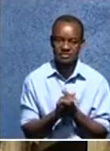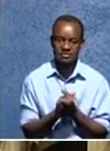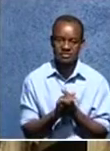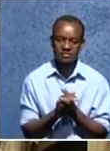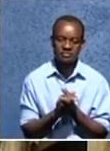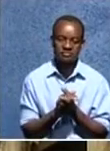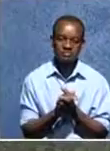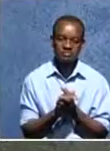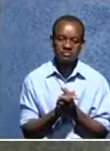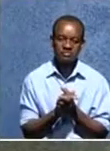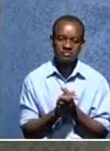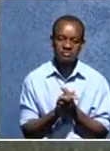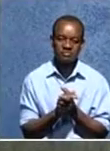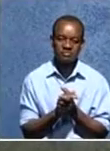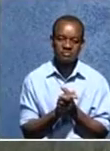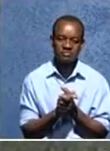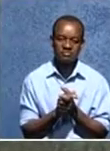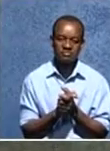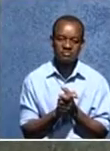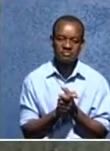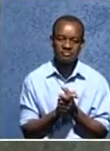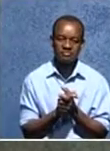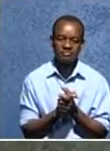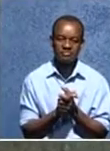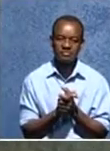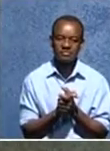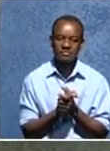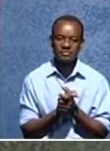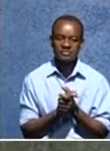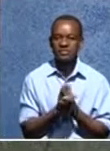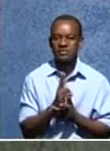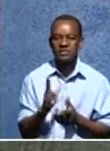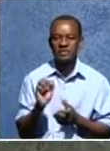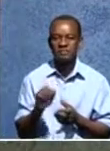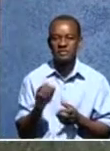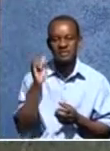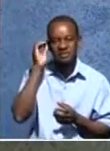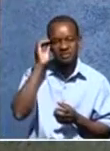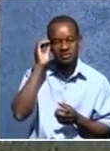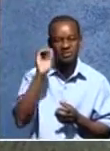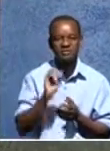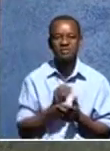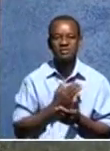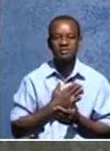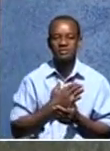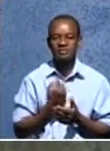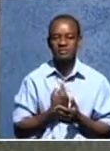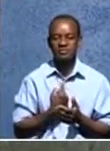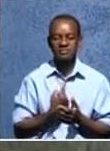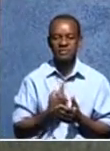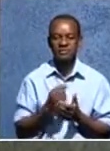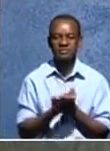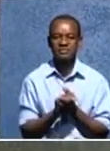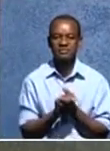ago when first there was this critic that Namibia seems to be outpricing itself. And like you said, we have the wide range of accommodation